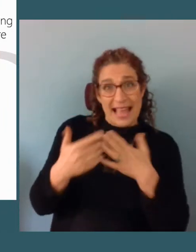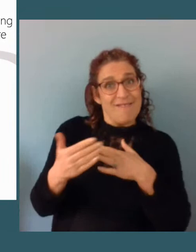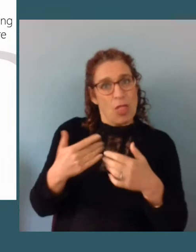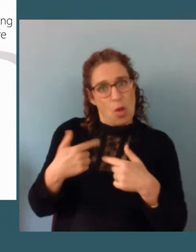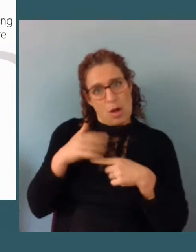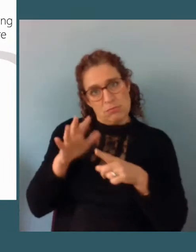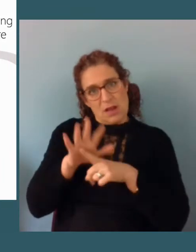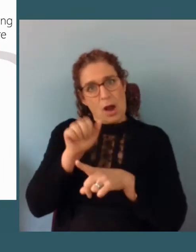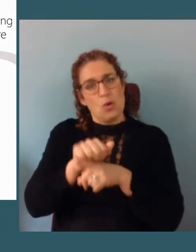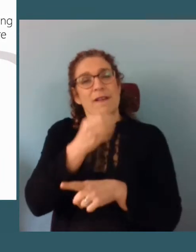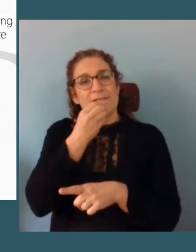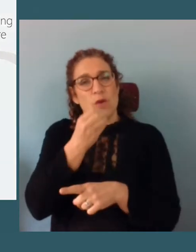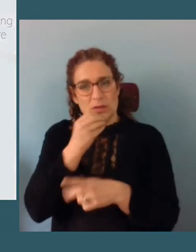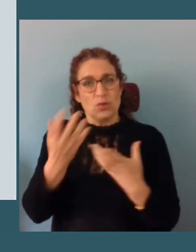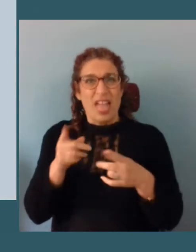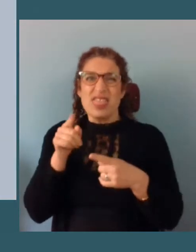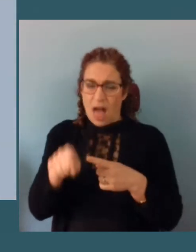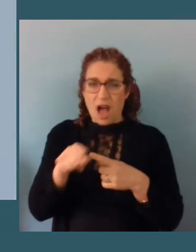allergy?